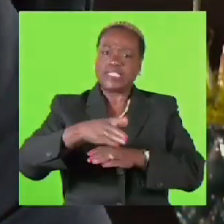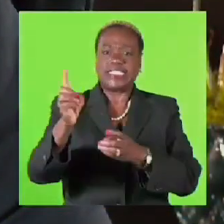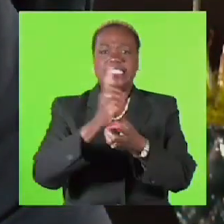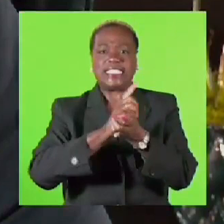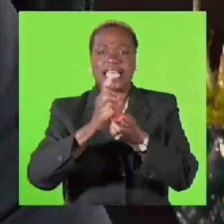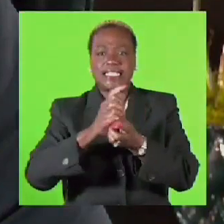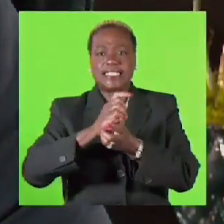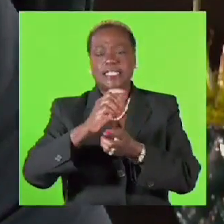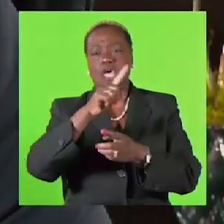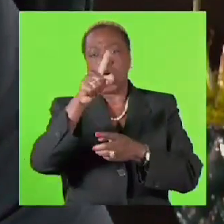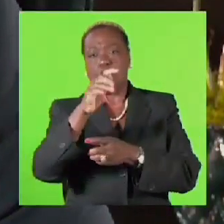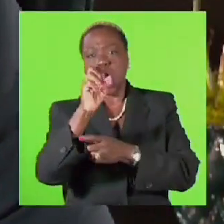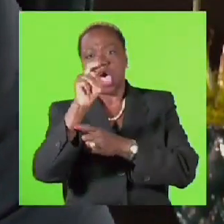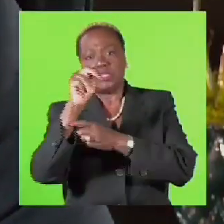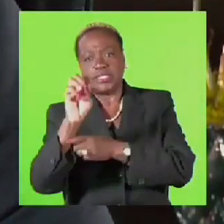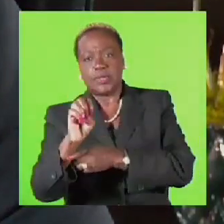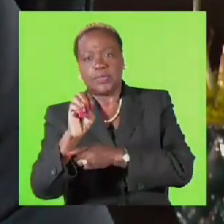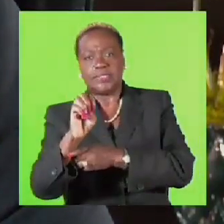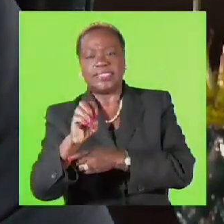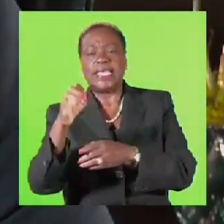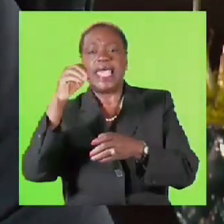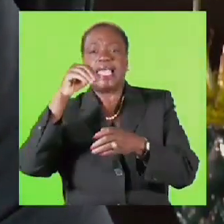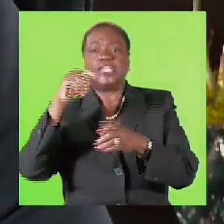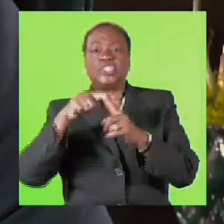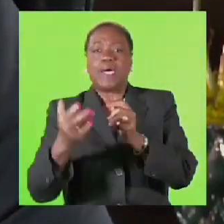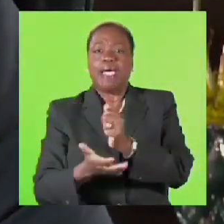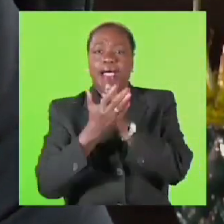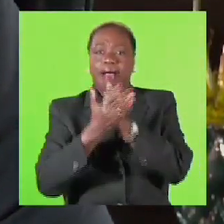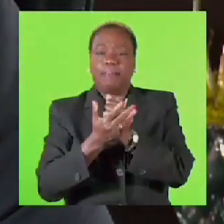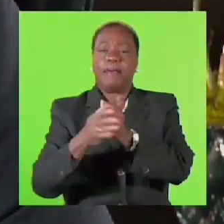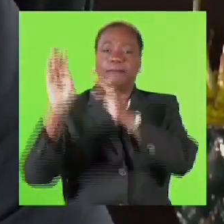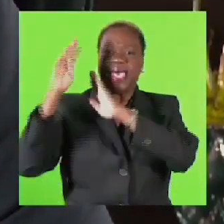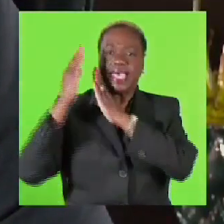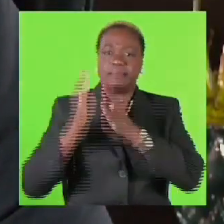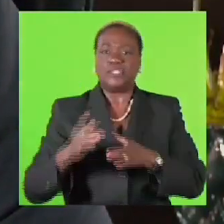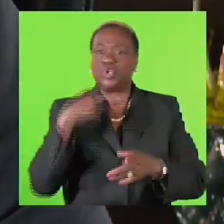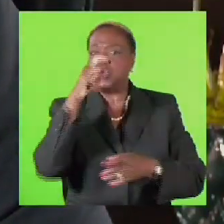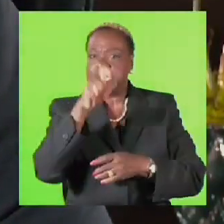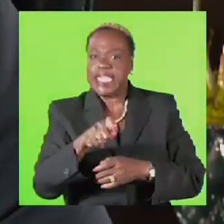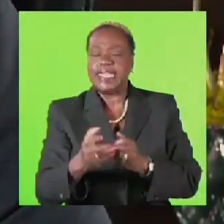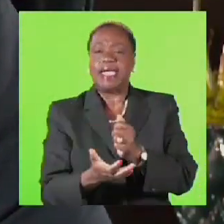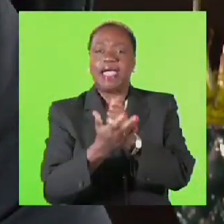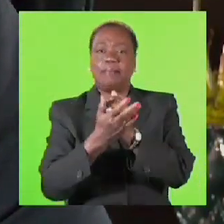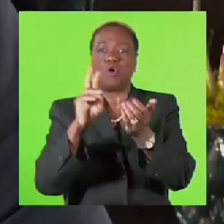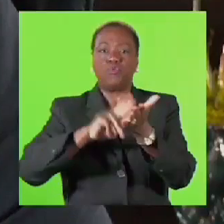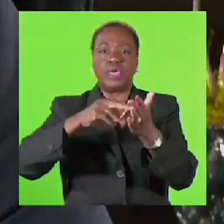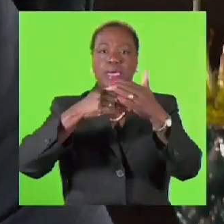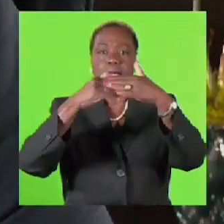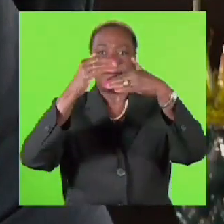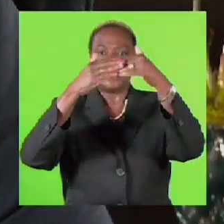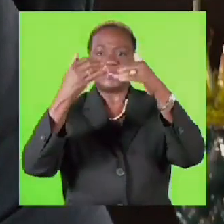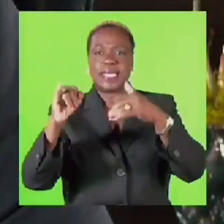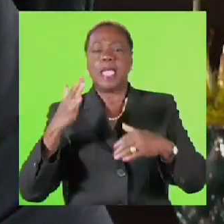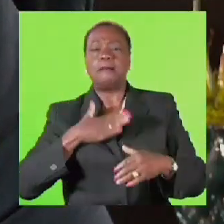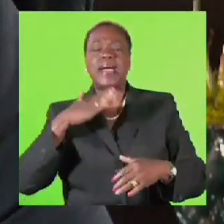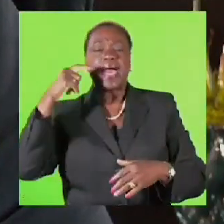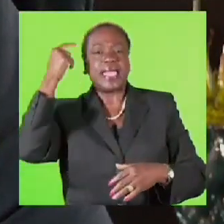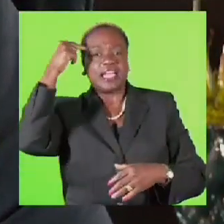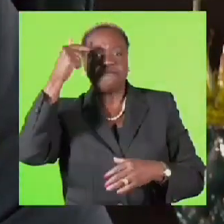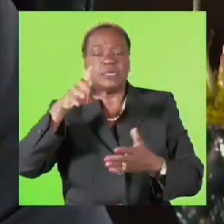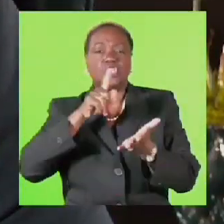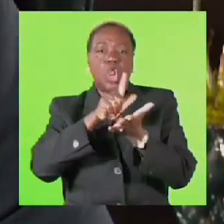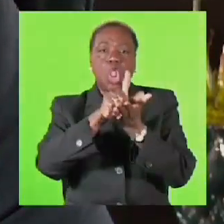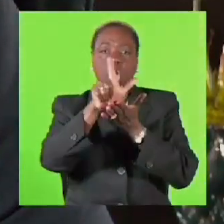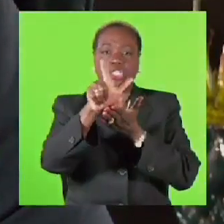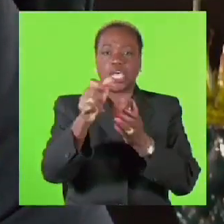zones. In an effort to assist Bahamians who need help rebuilding, my government